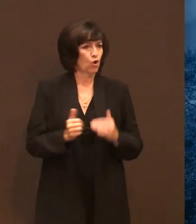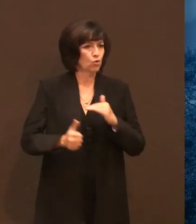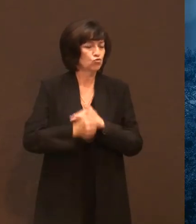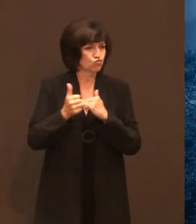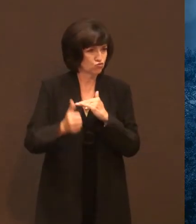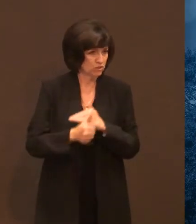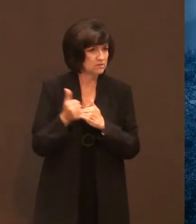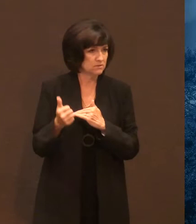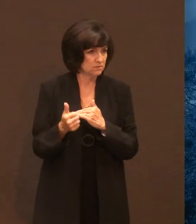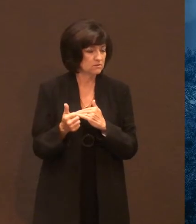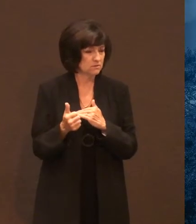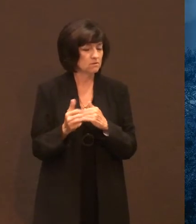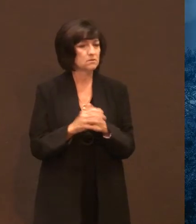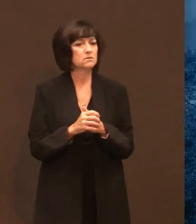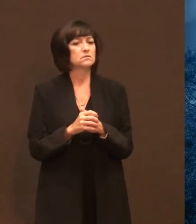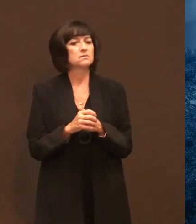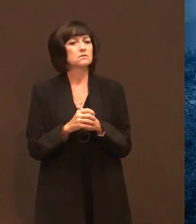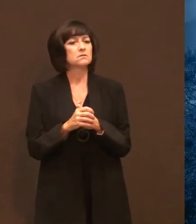terms of the gating criteria.